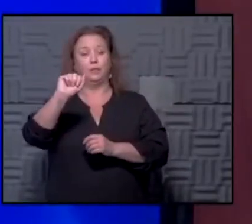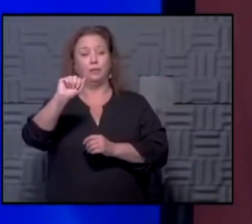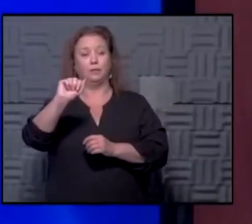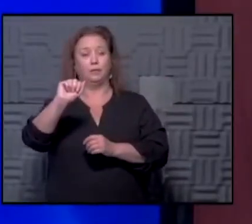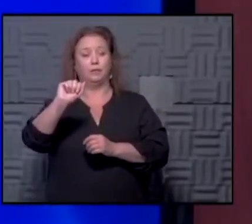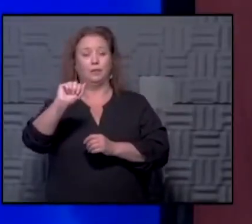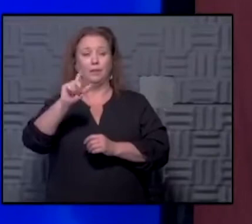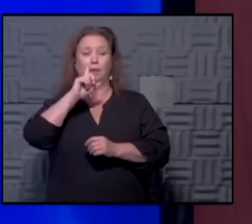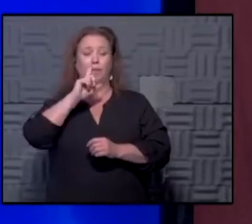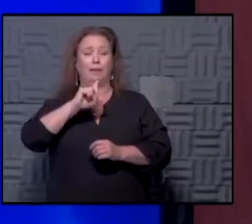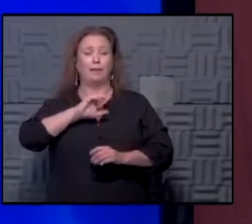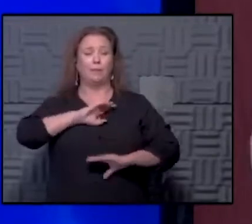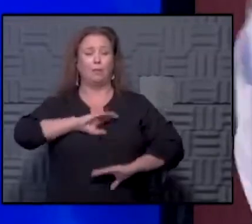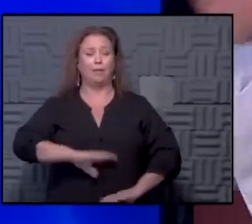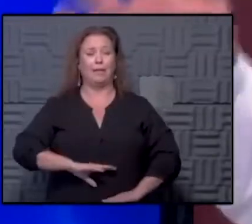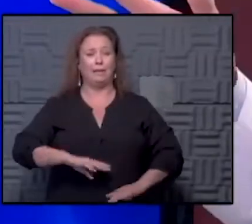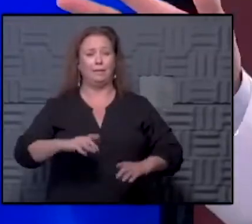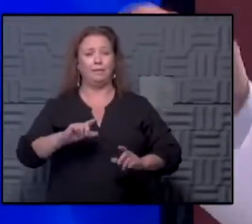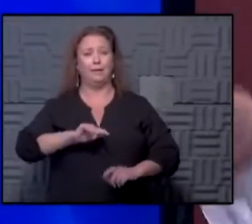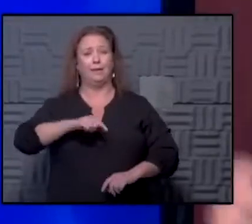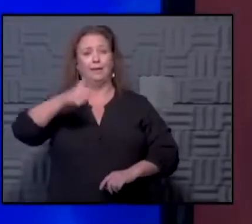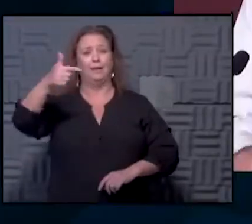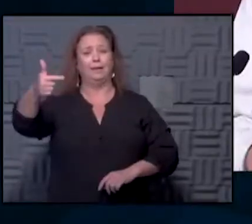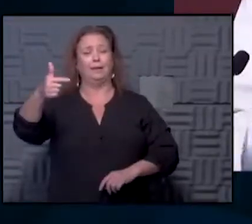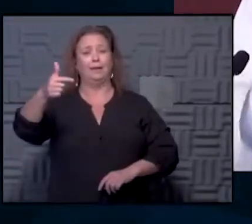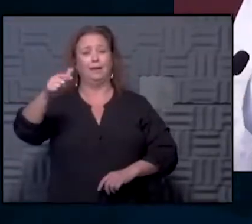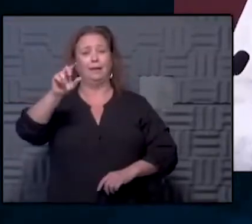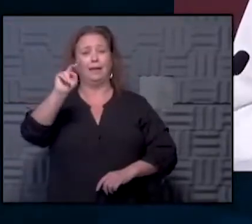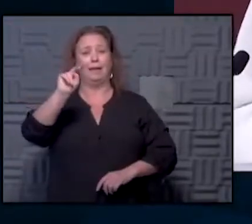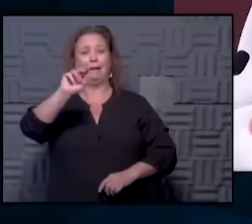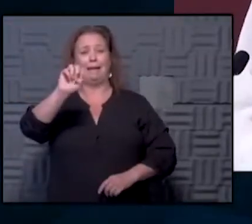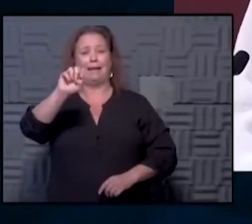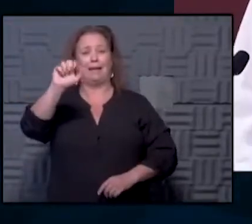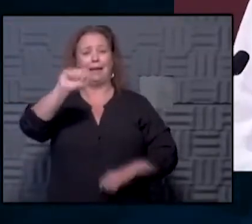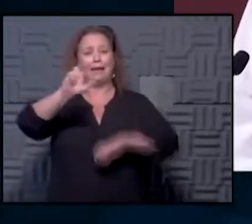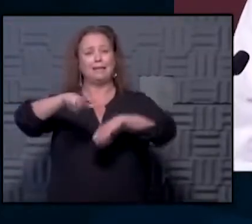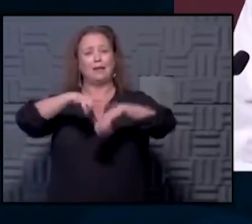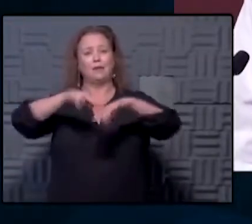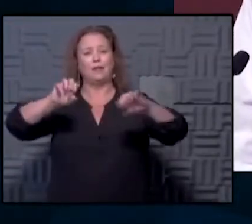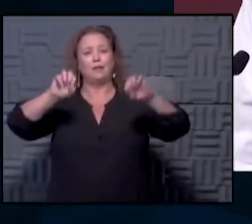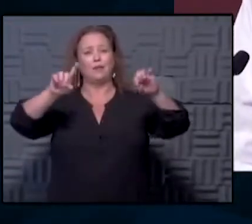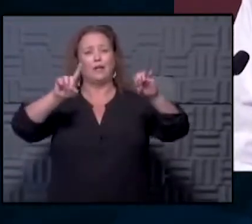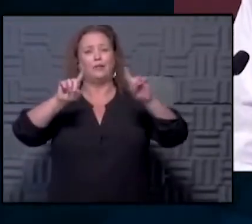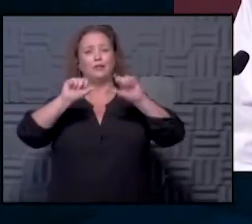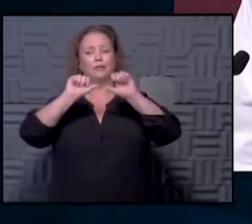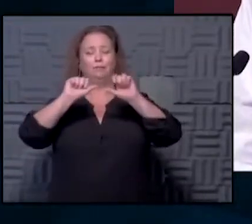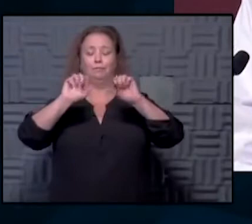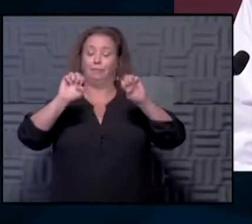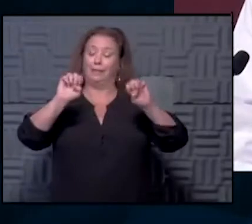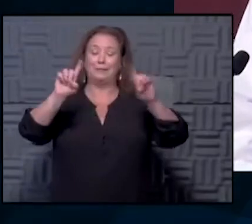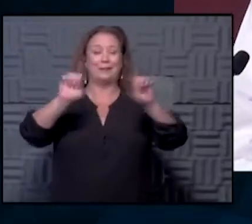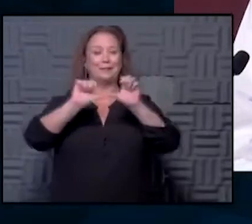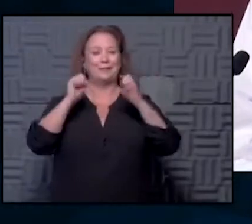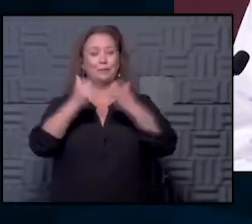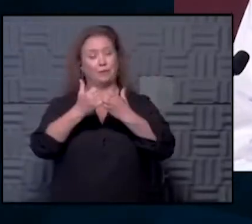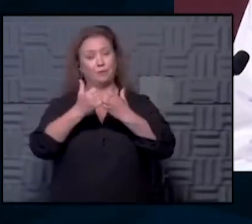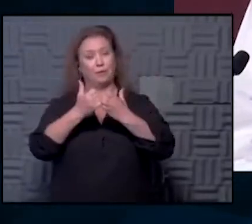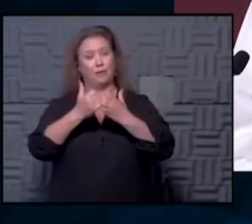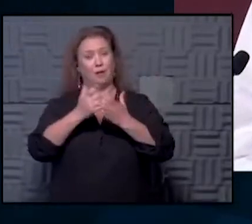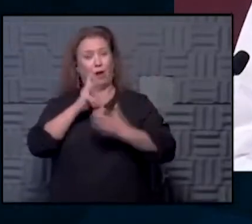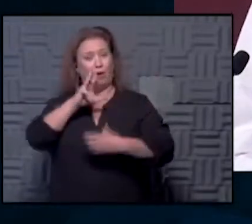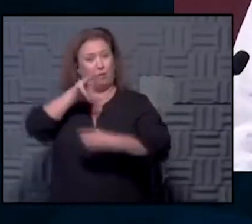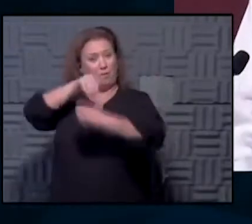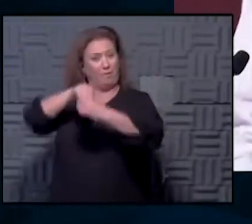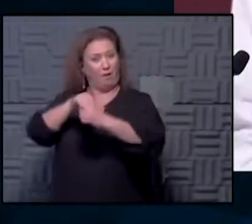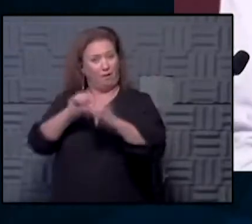has got to be kind of a relief to you to give this over to the NEA, the National Education Association, to help manage that database. Are you going to have any role in it